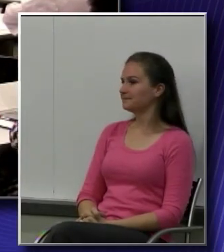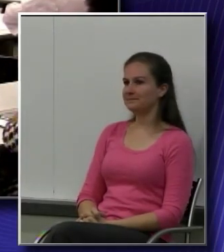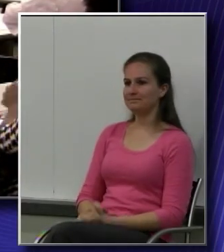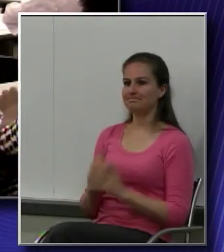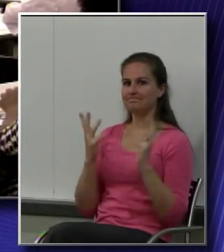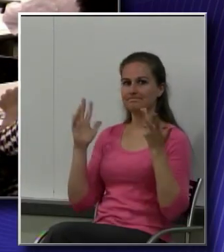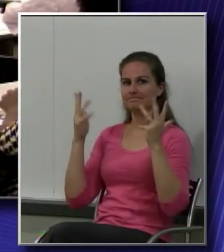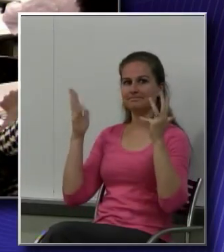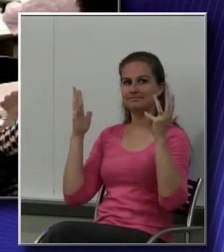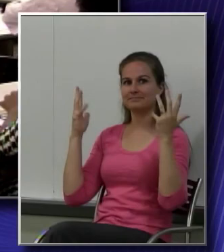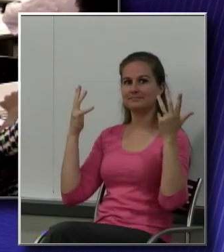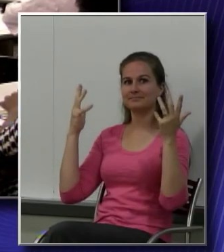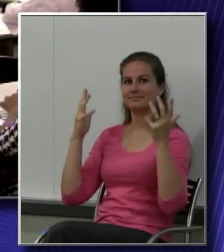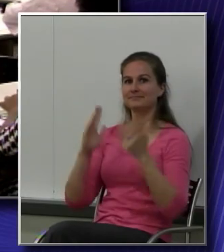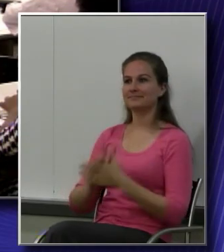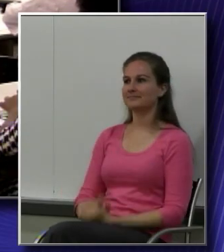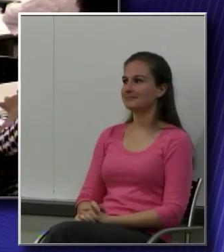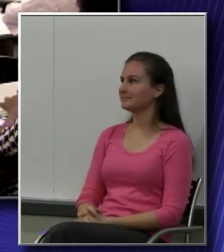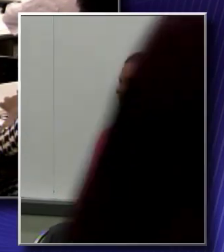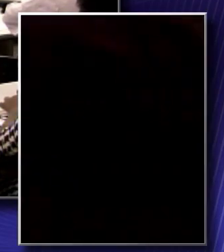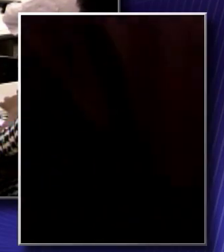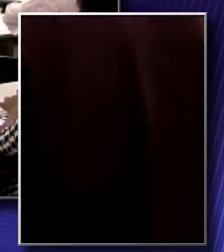Thank you.